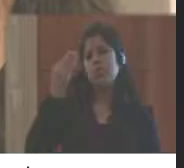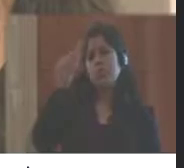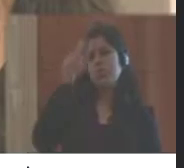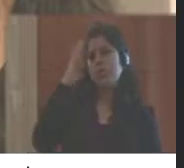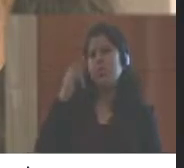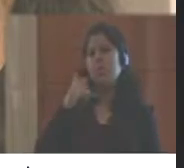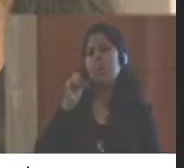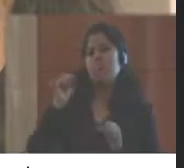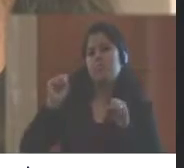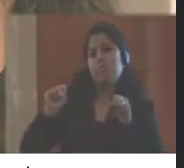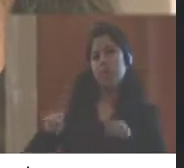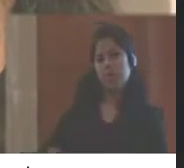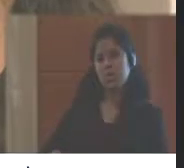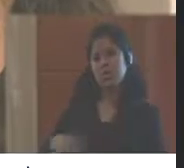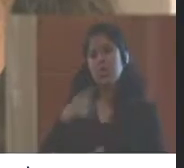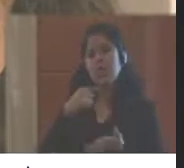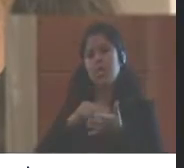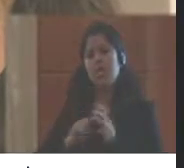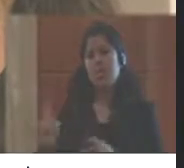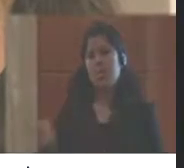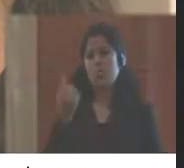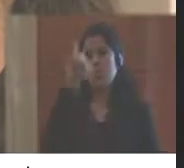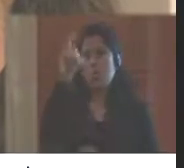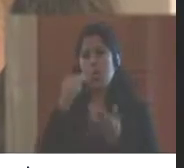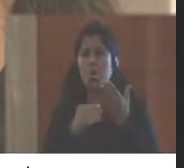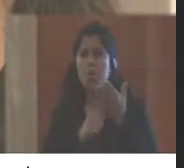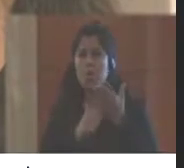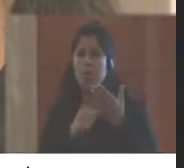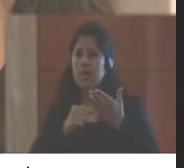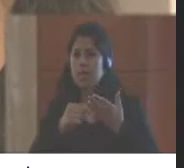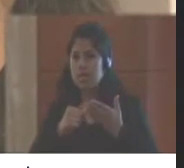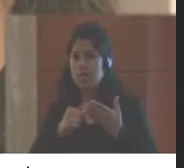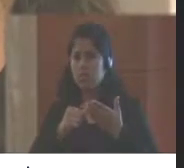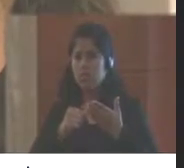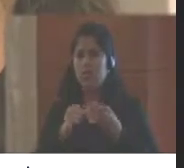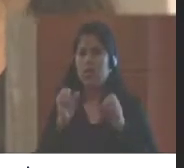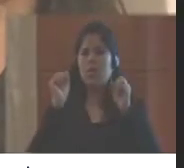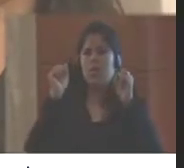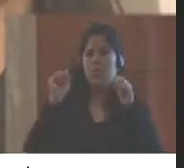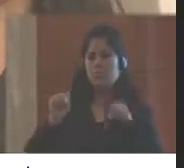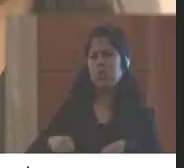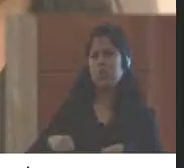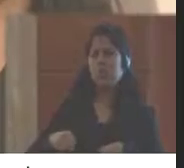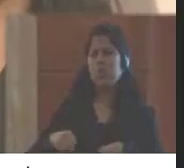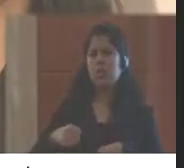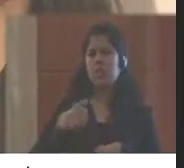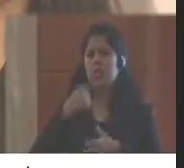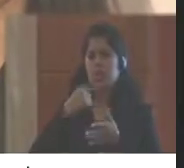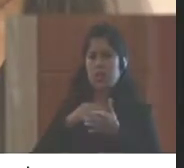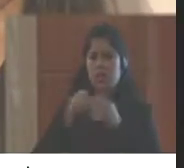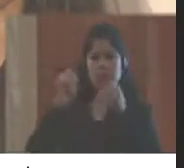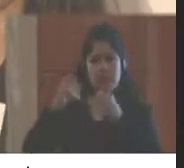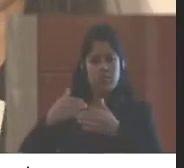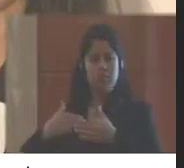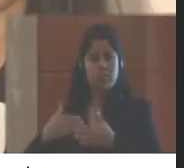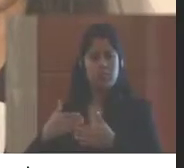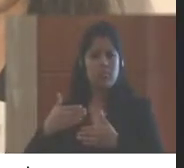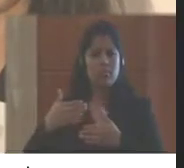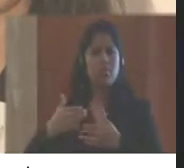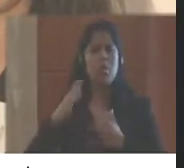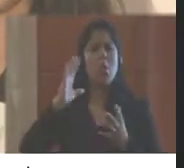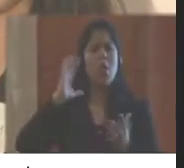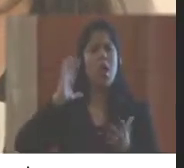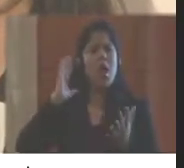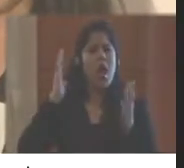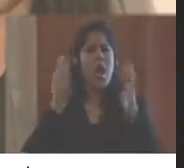is that I don't know if it is possible for just one minister or ministry to